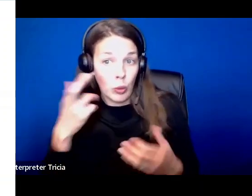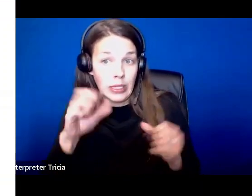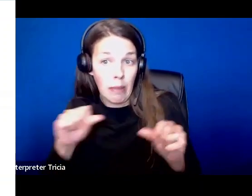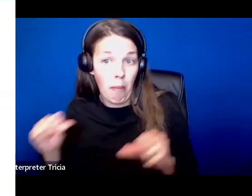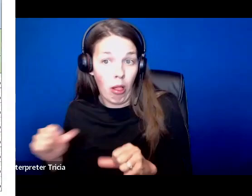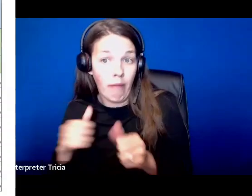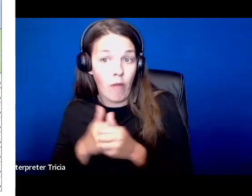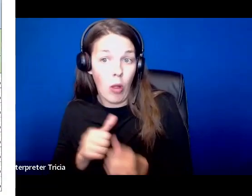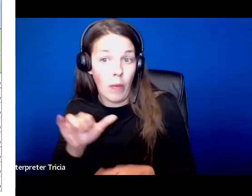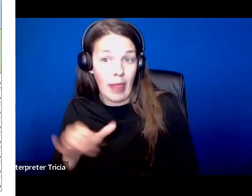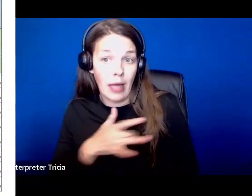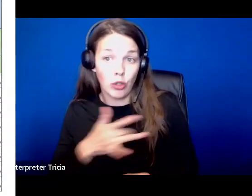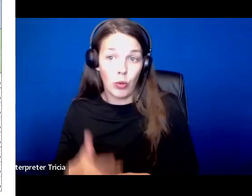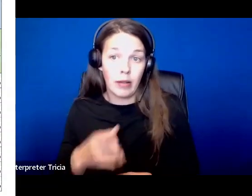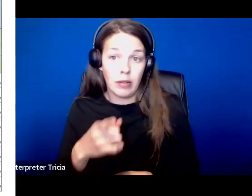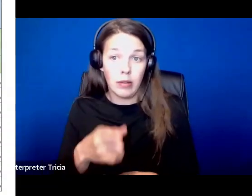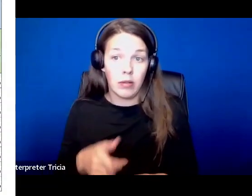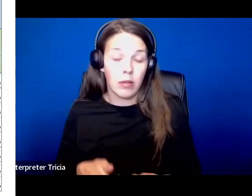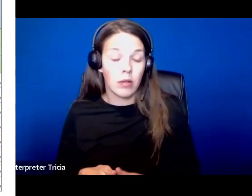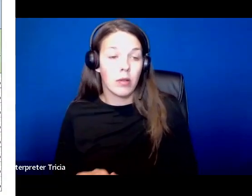slide.